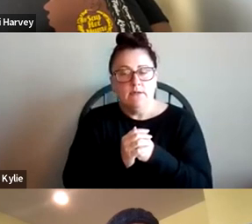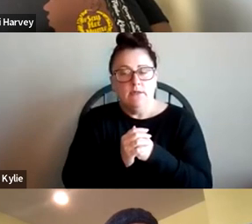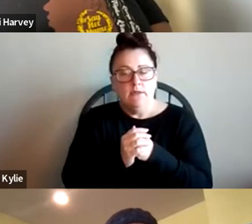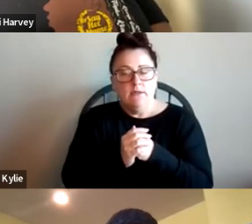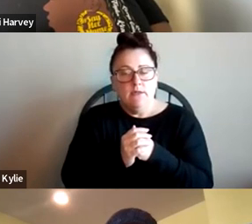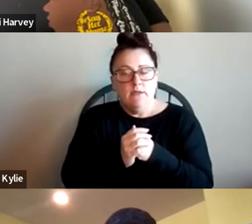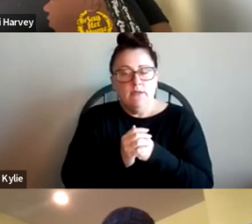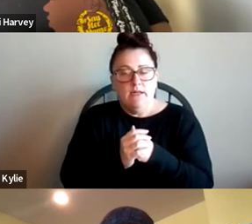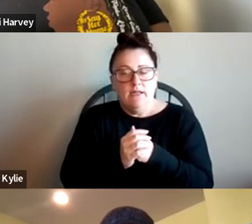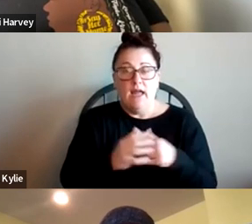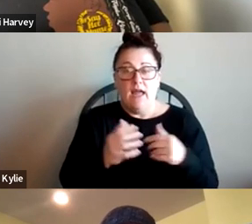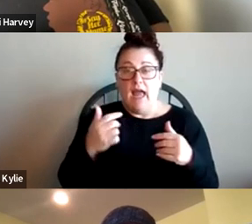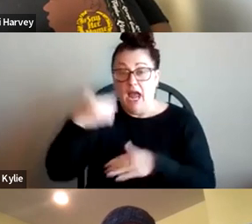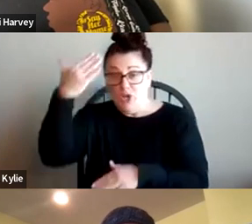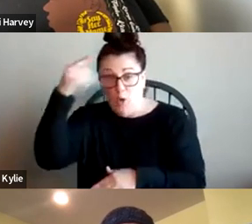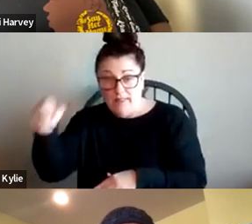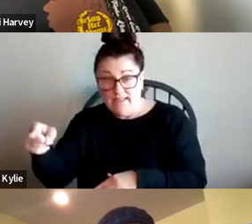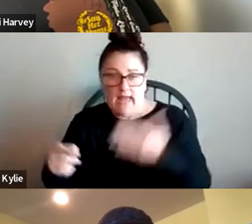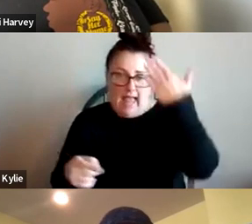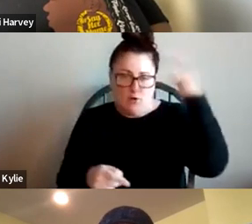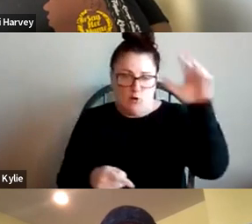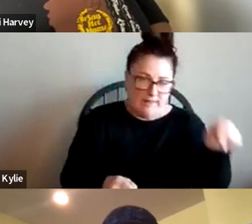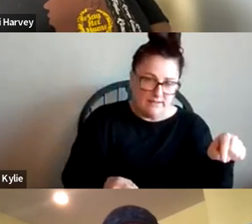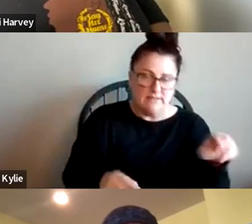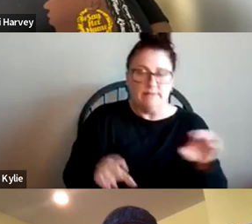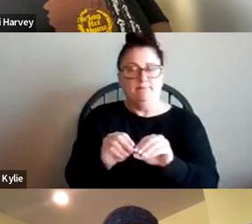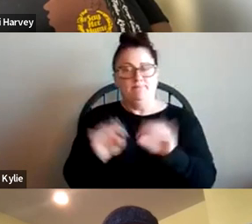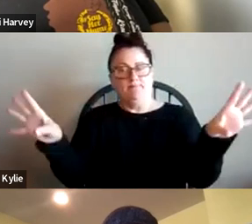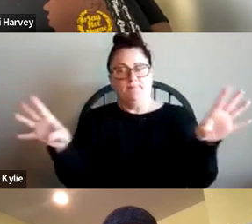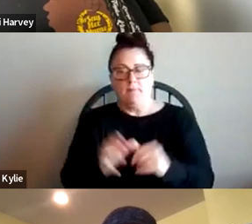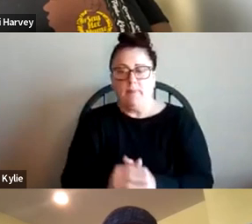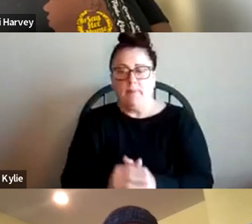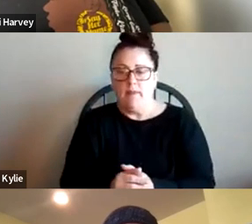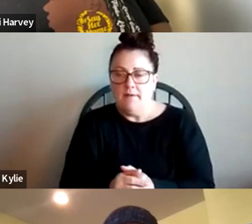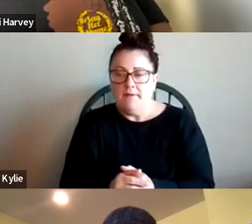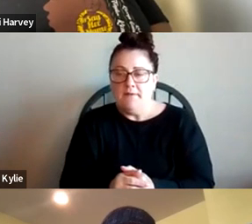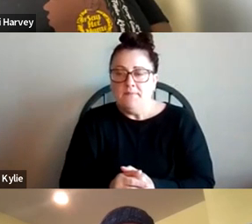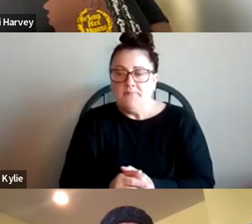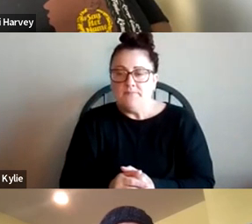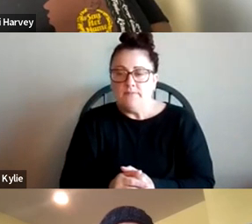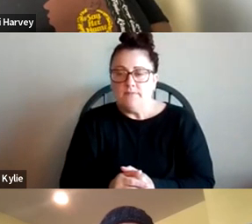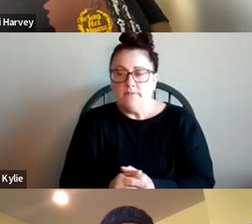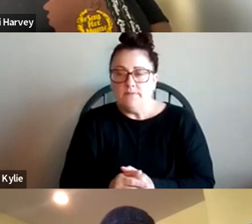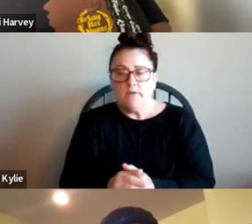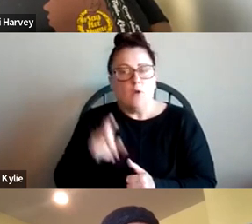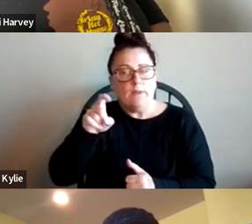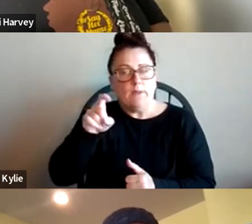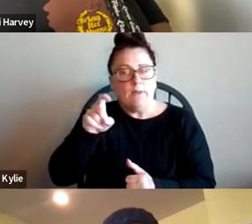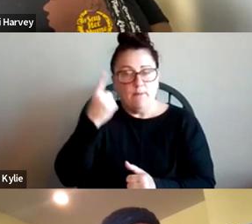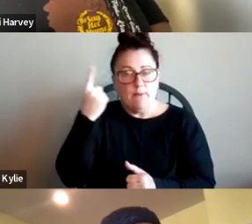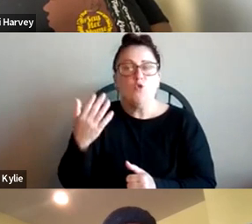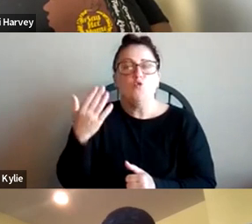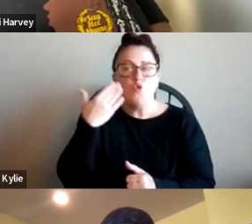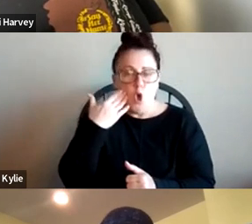they know and knows what they don't know. To be honest, like I think we need somebody who knows